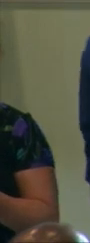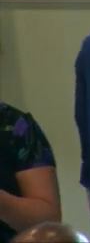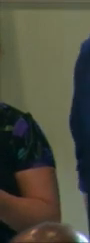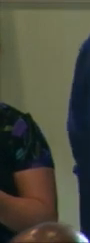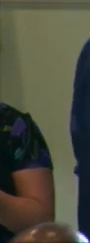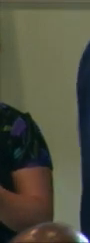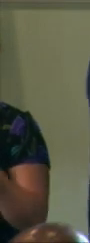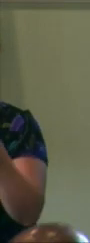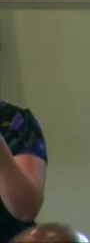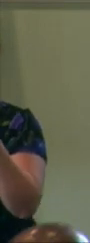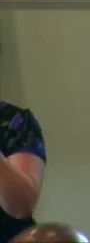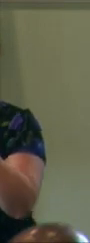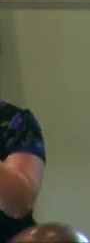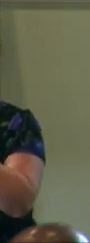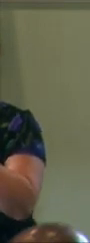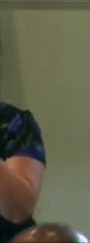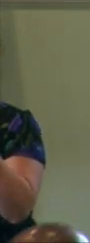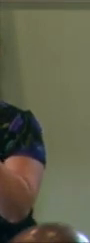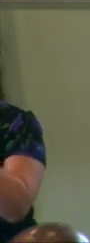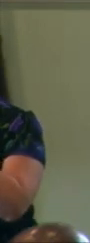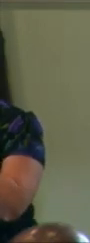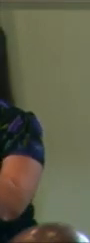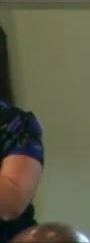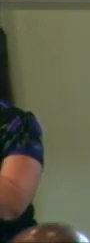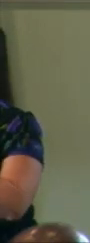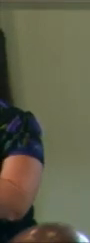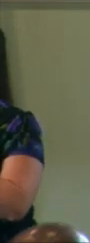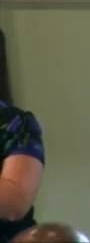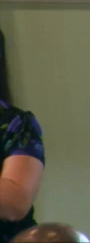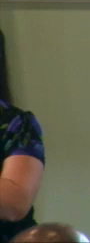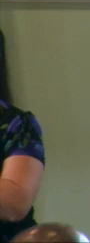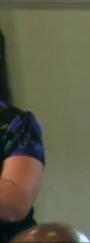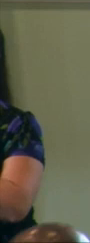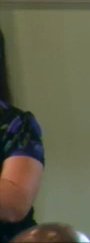Turns his face away